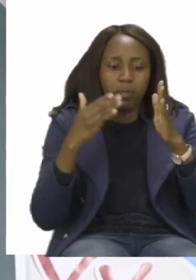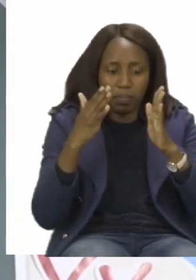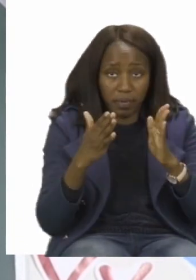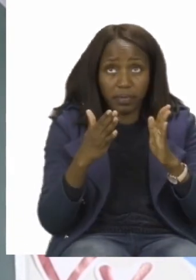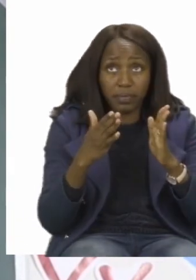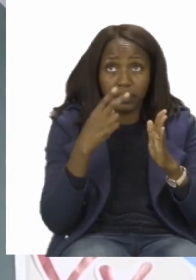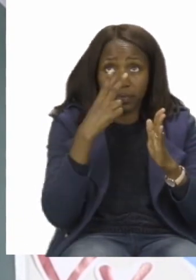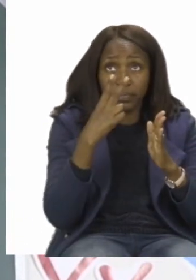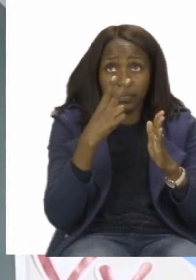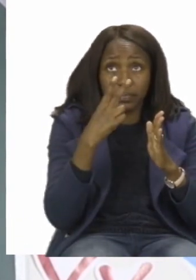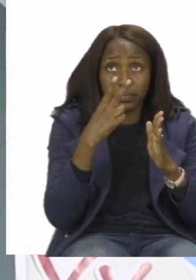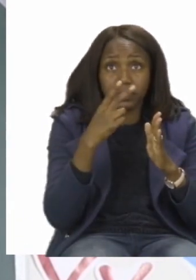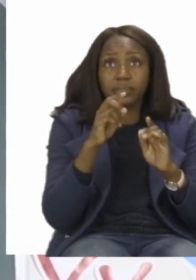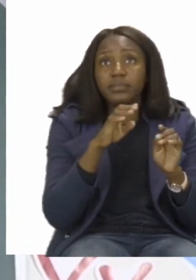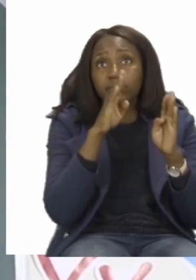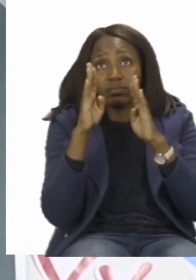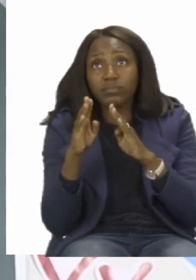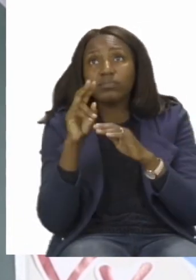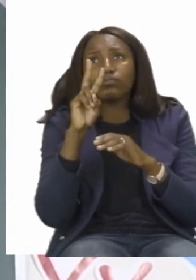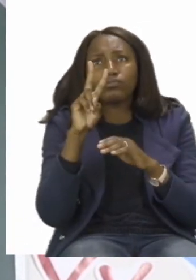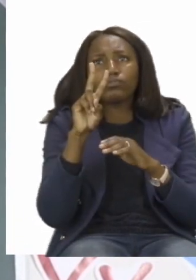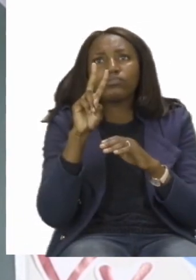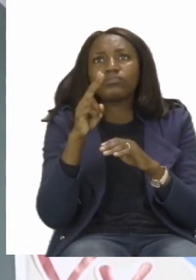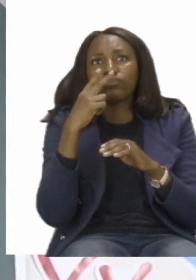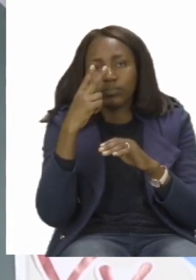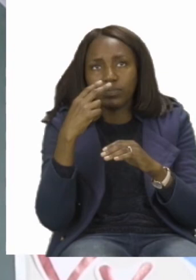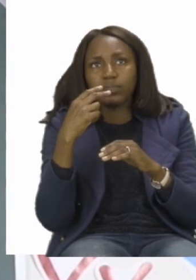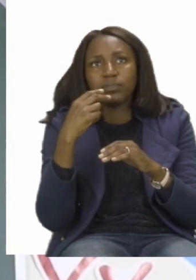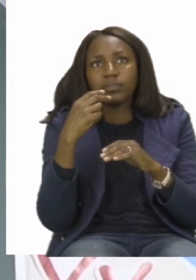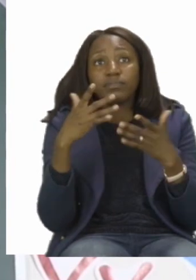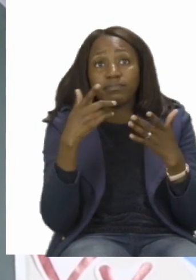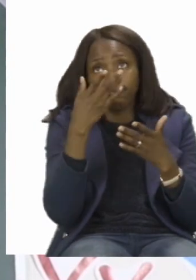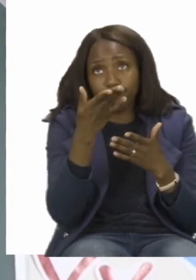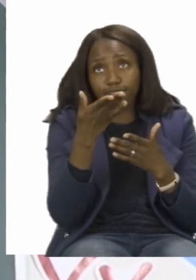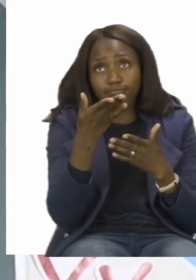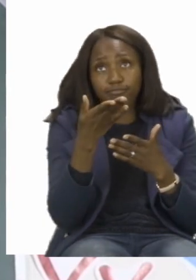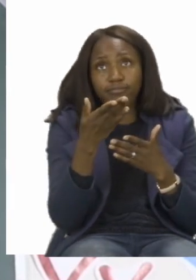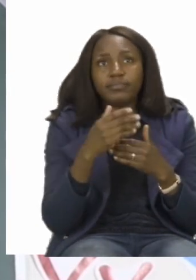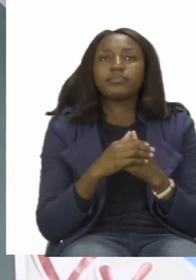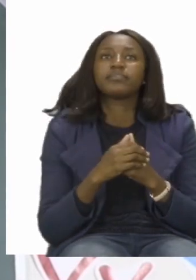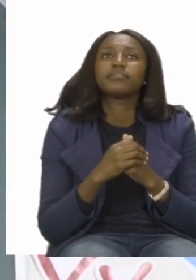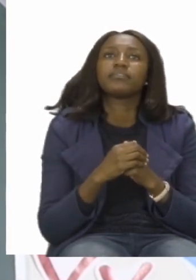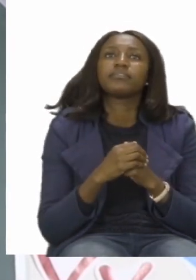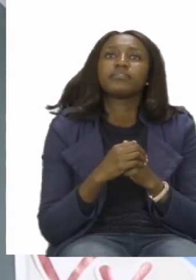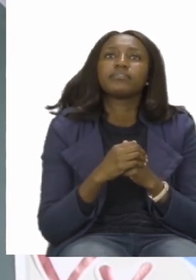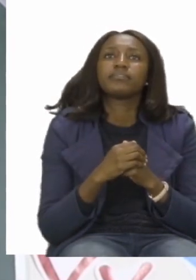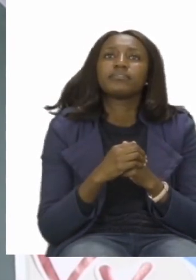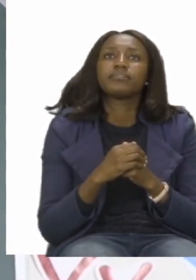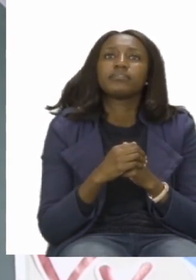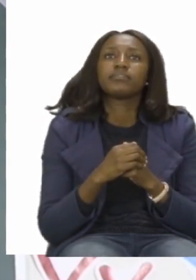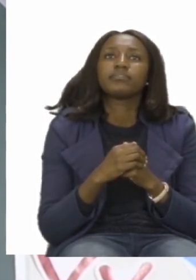of a square. And the square is the 2D